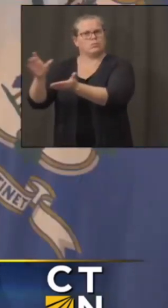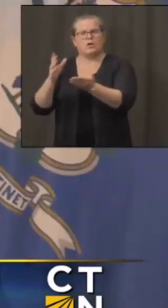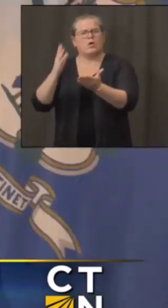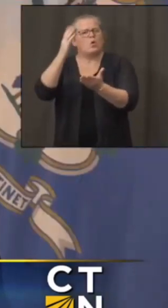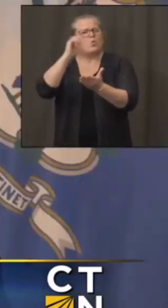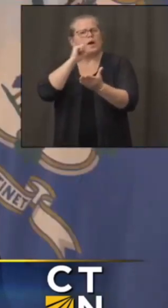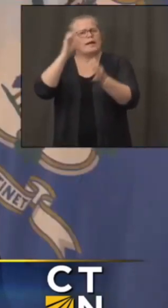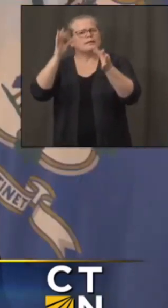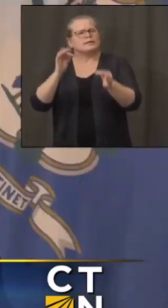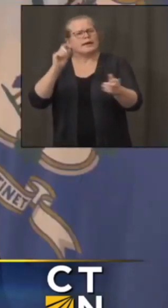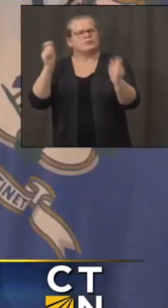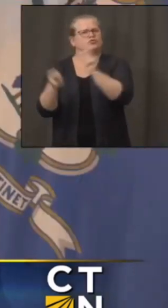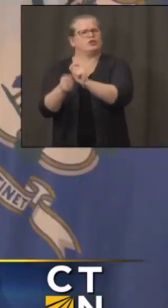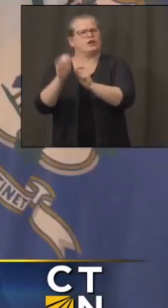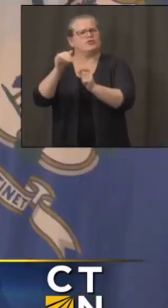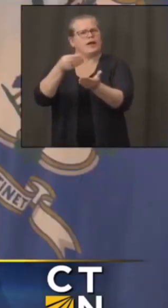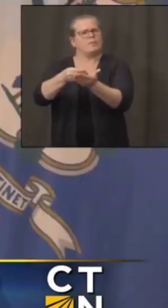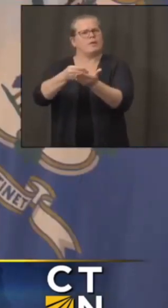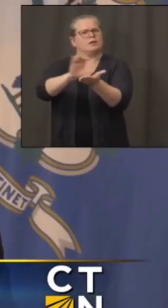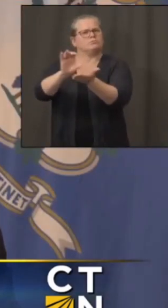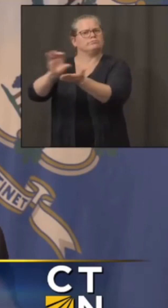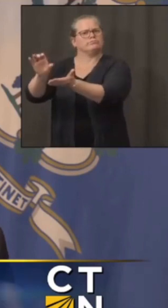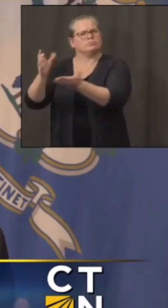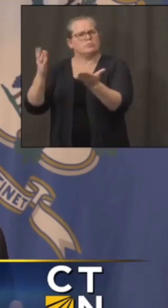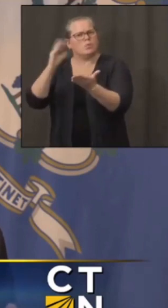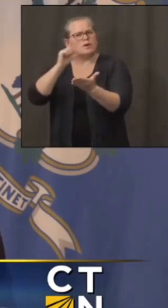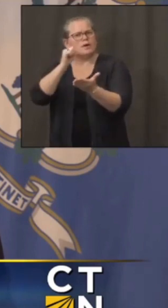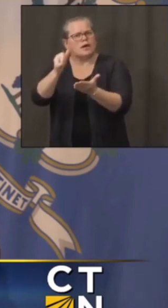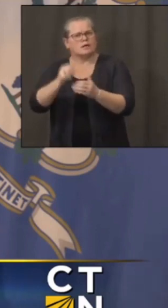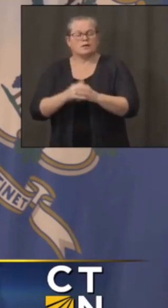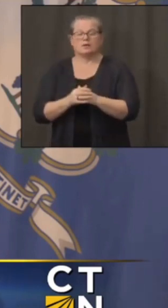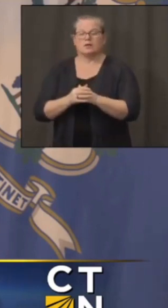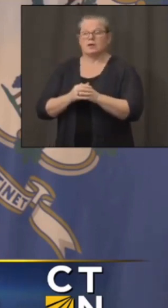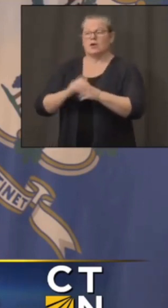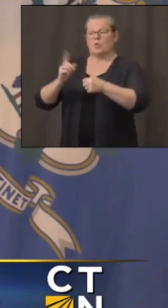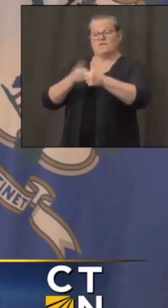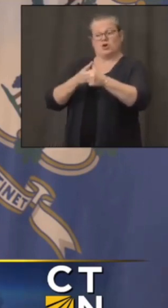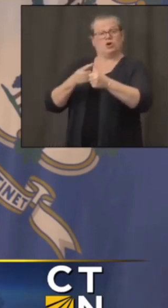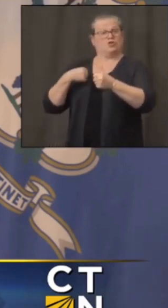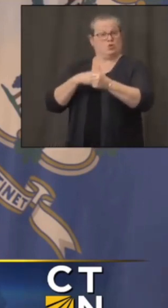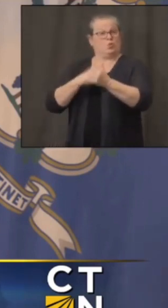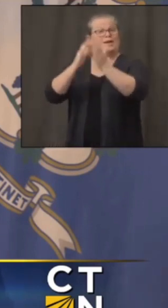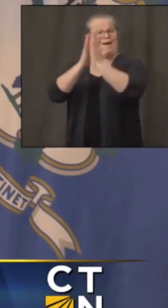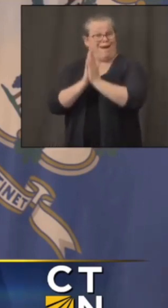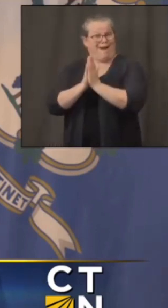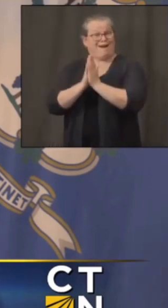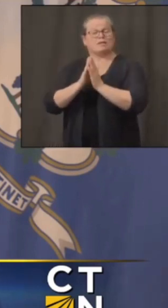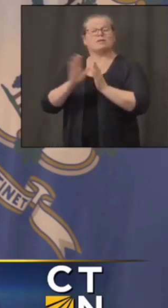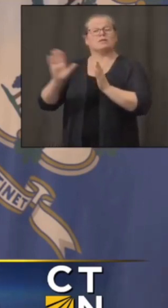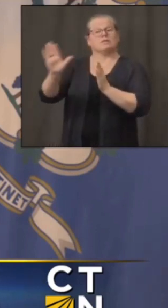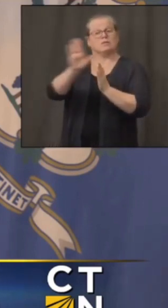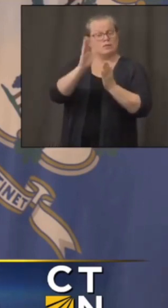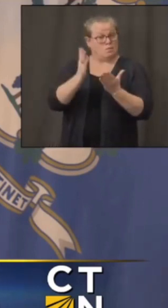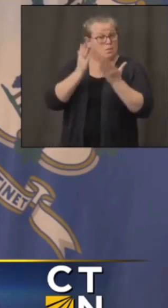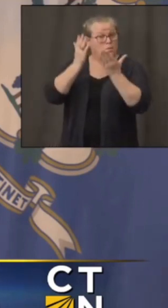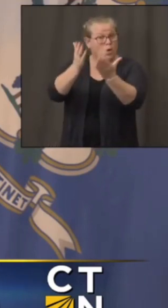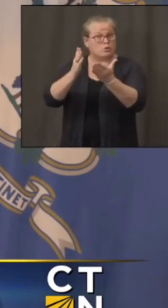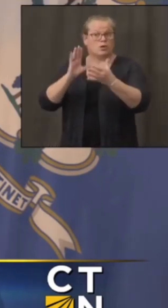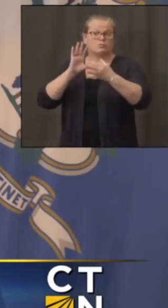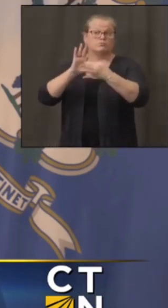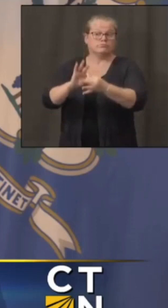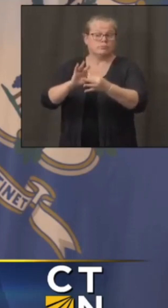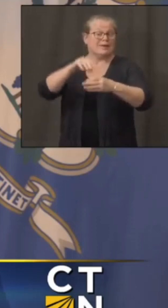I think, we asked people to give us proposals assuming in-person learning, distance learning, and some hybrid in